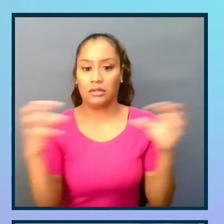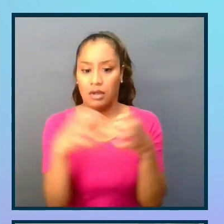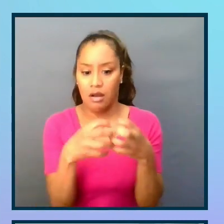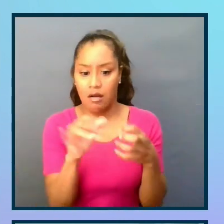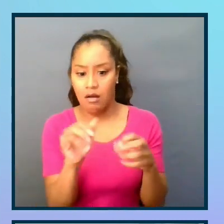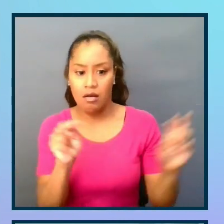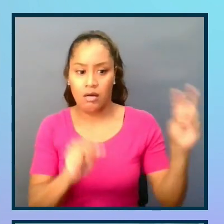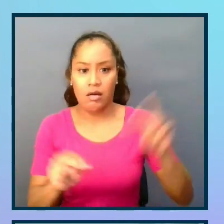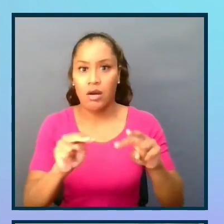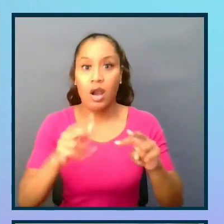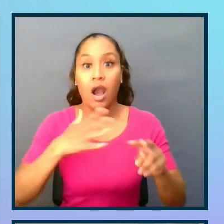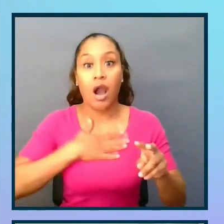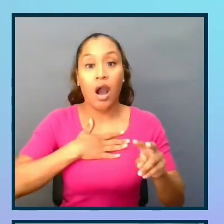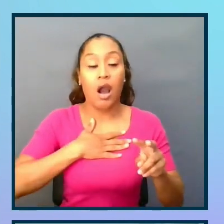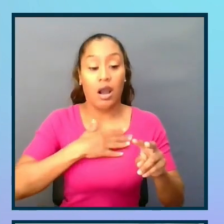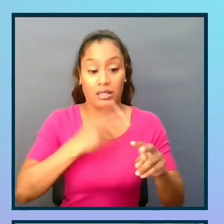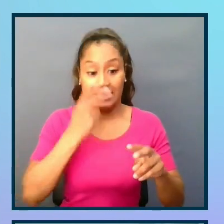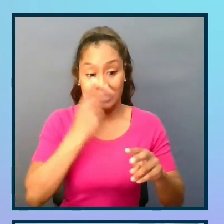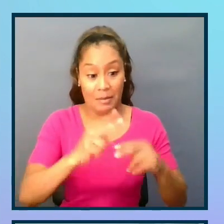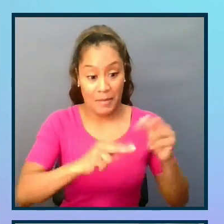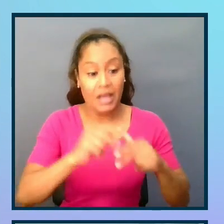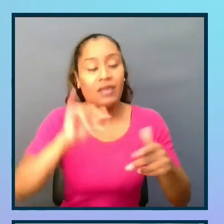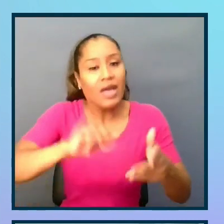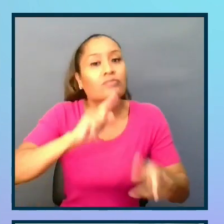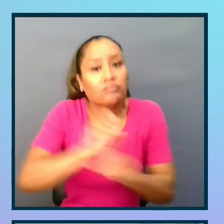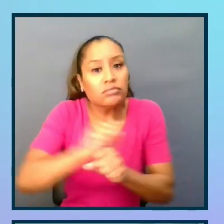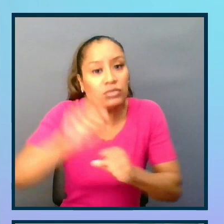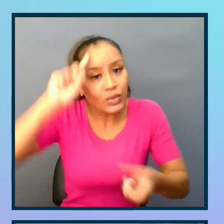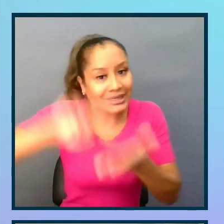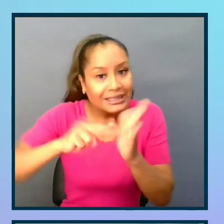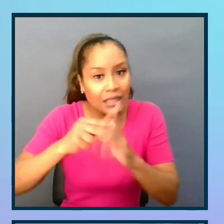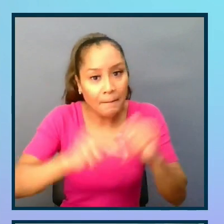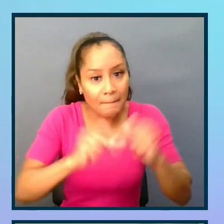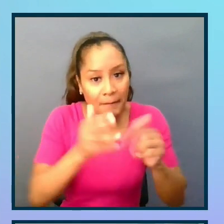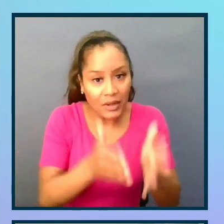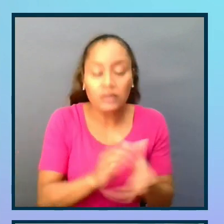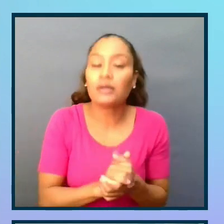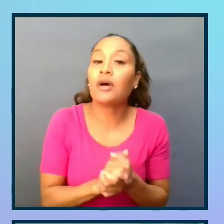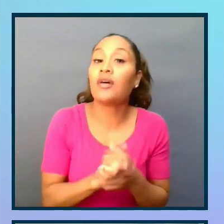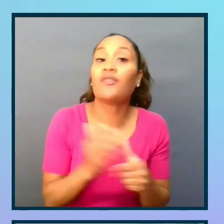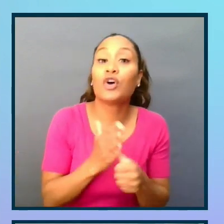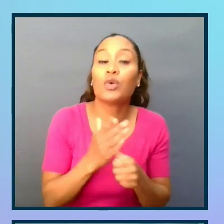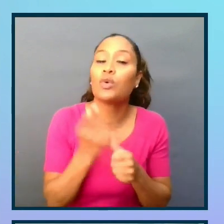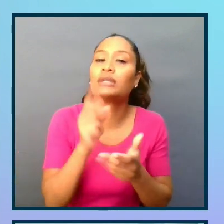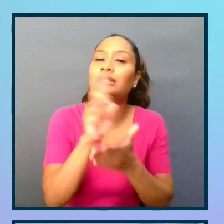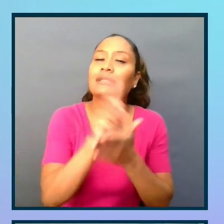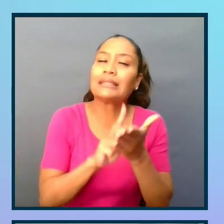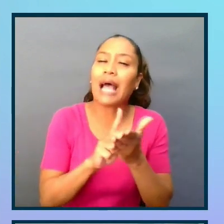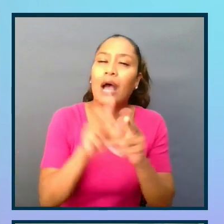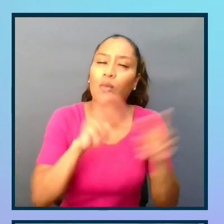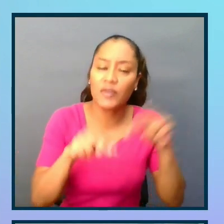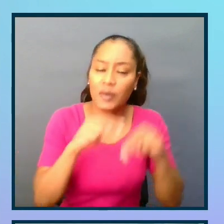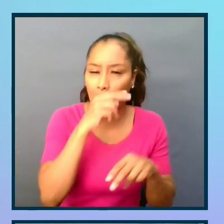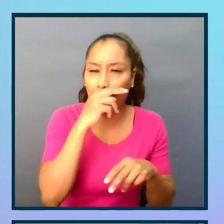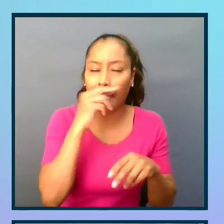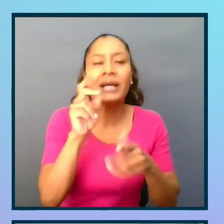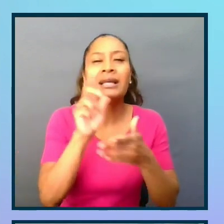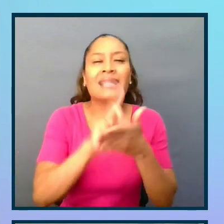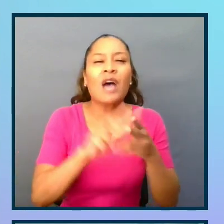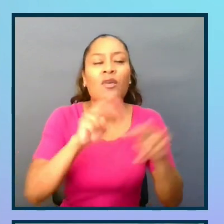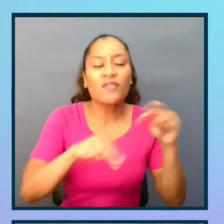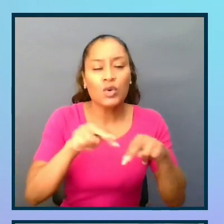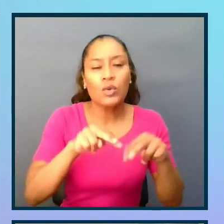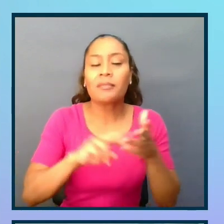is what is intended to be built. So the first one is design review. And what design review is it's a weekly meeting that